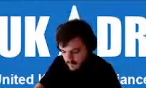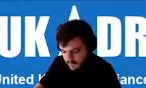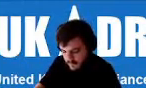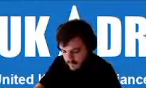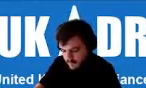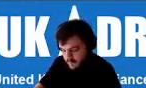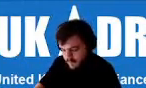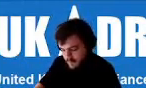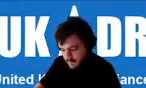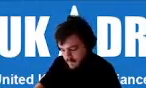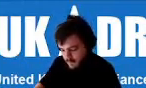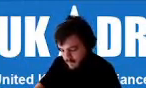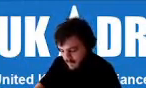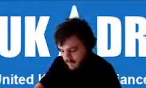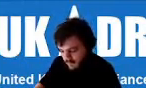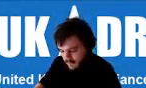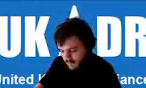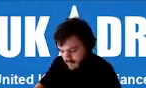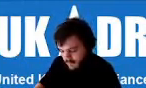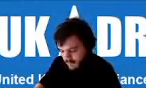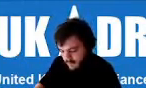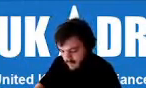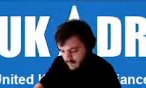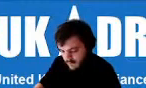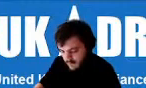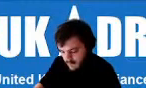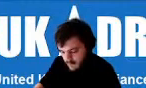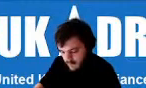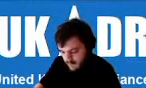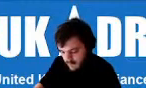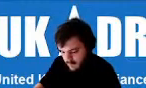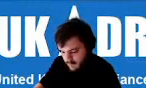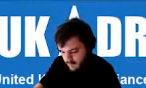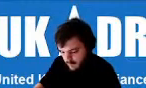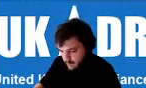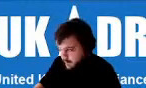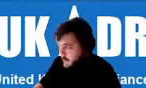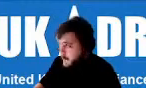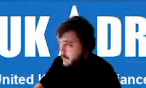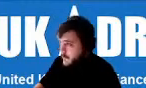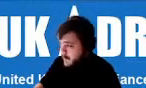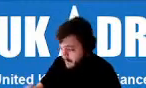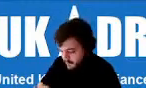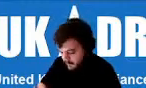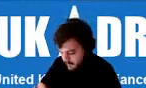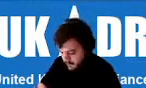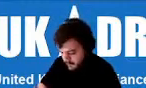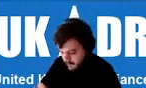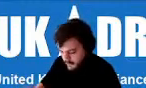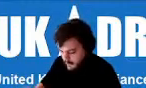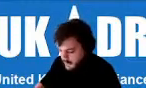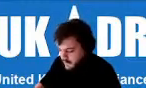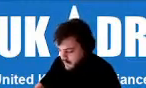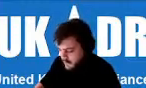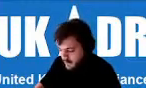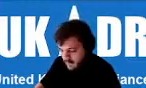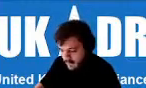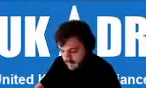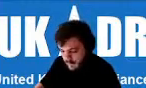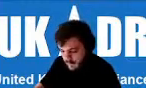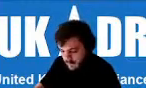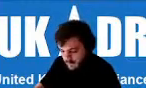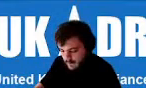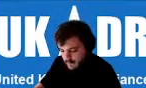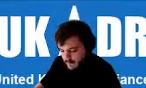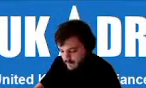this going to be? Is it going to be a minor blip, or is it going to be the great emergency of my life? That